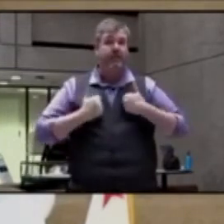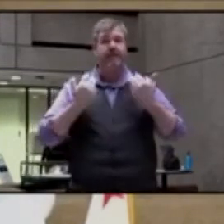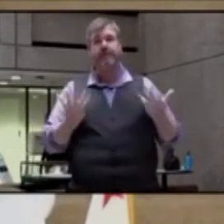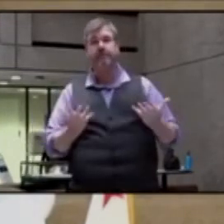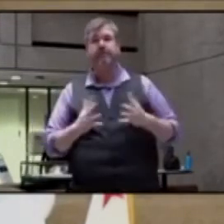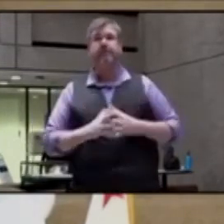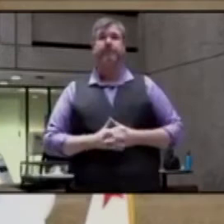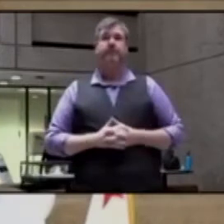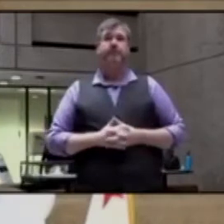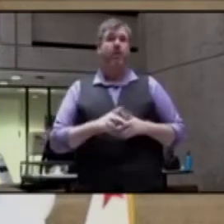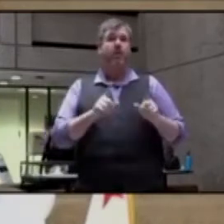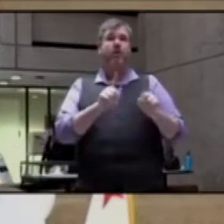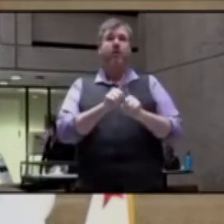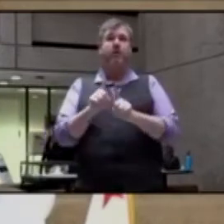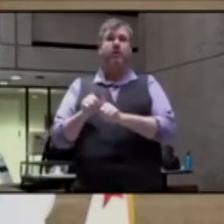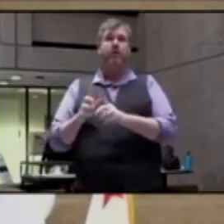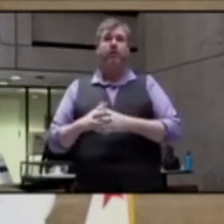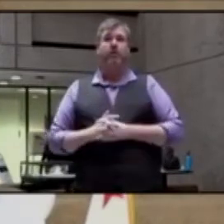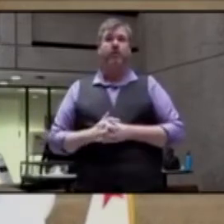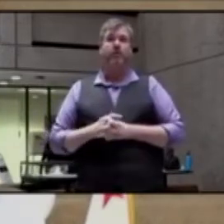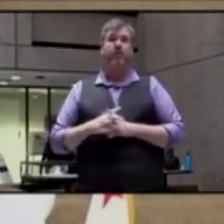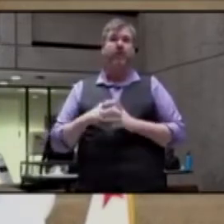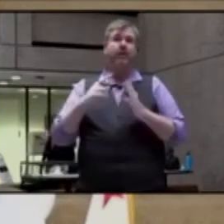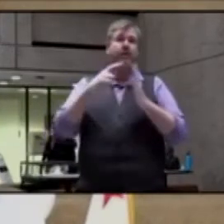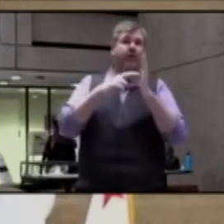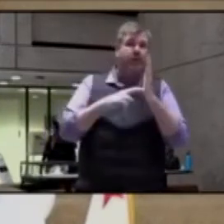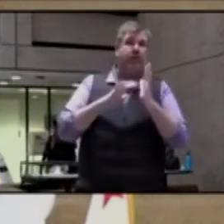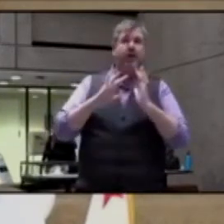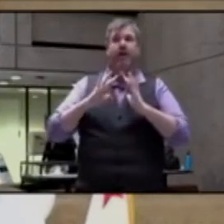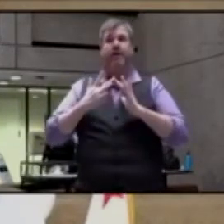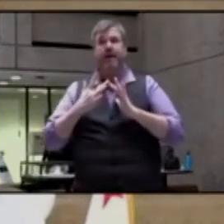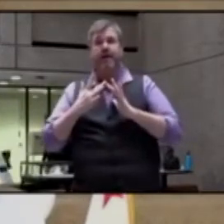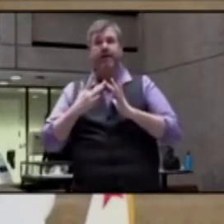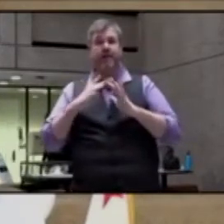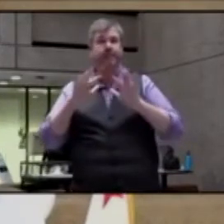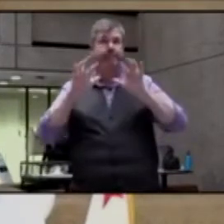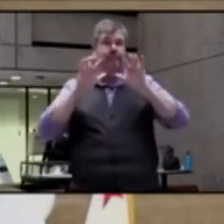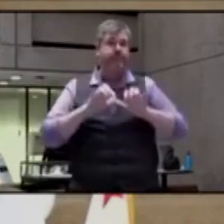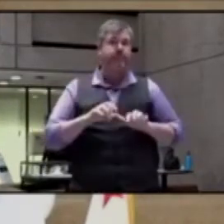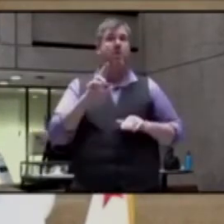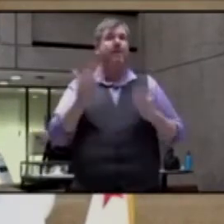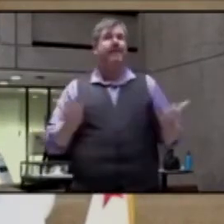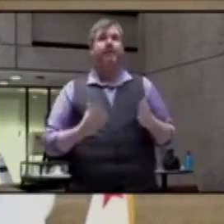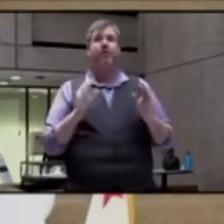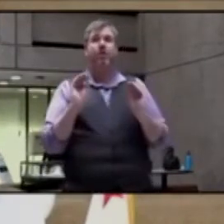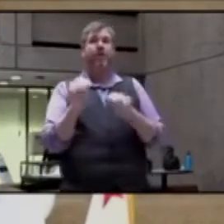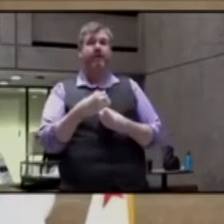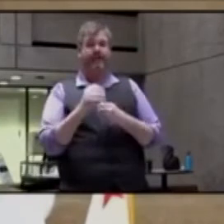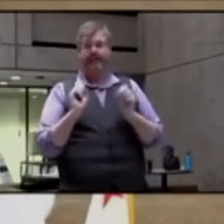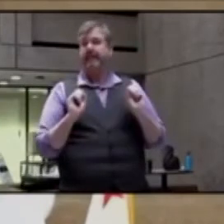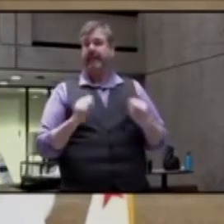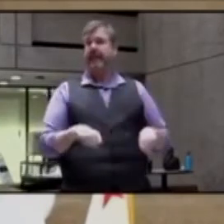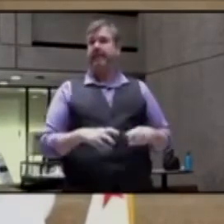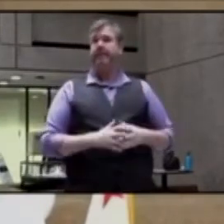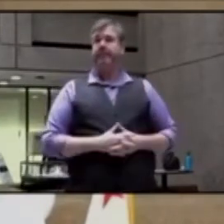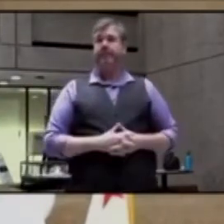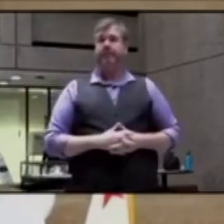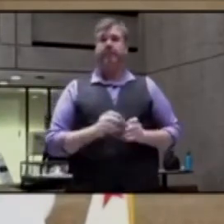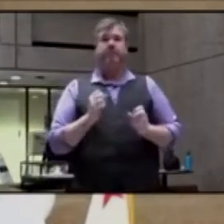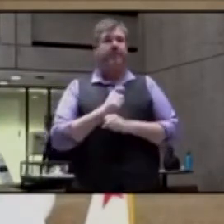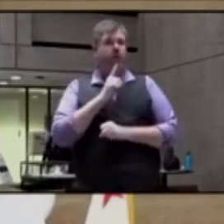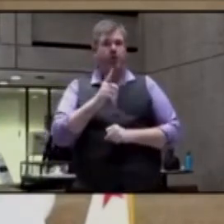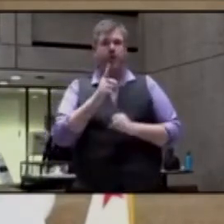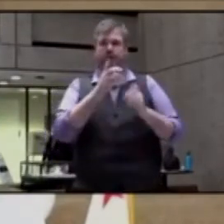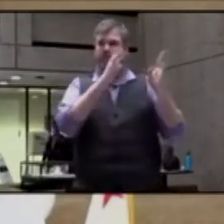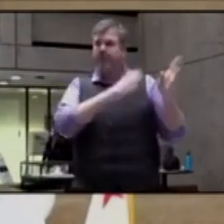also register online or in our office, but get prepared and make that plan. Are you going to vote by mail? Are you going to